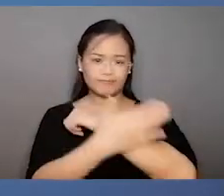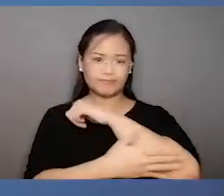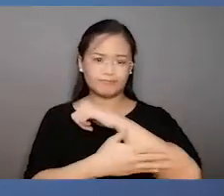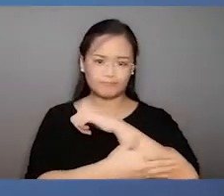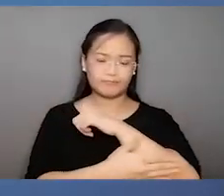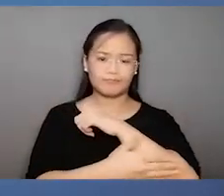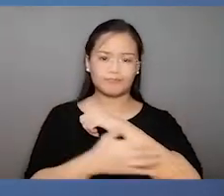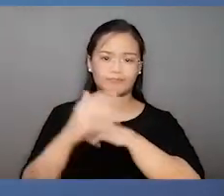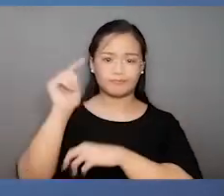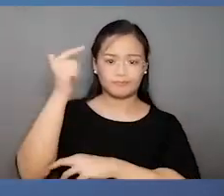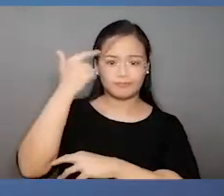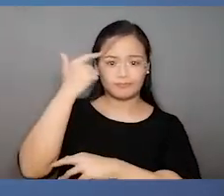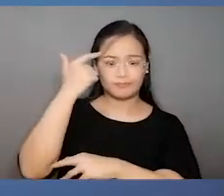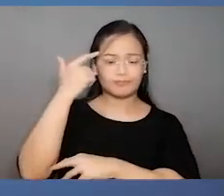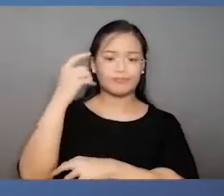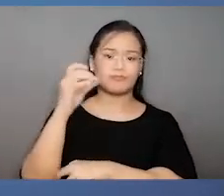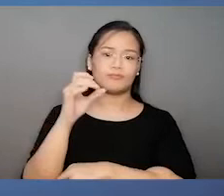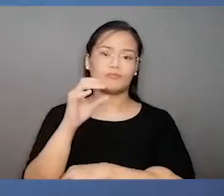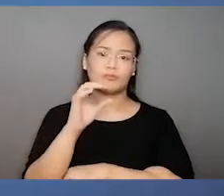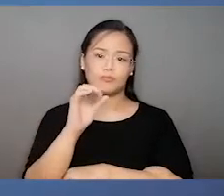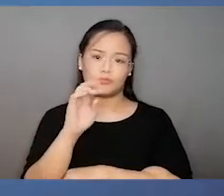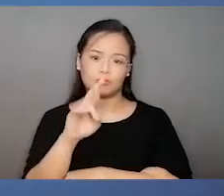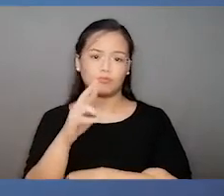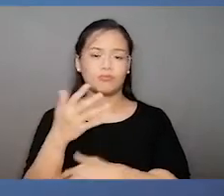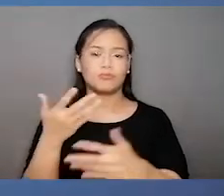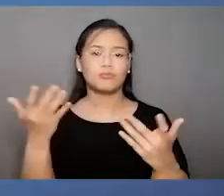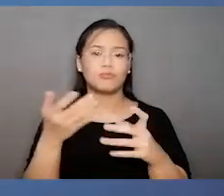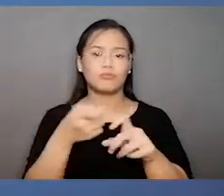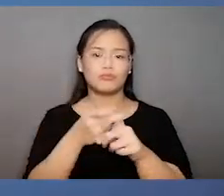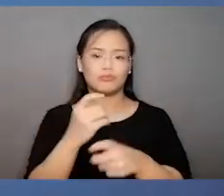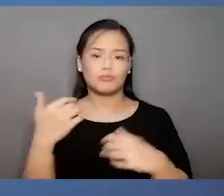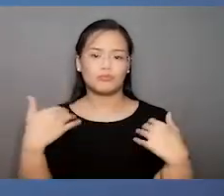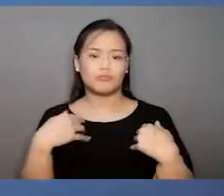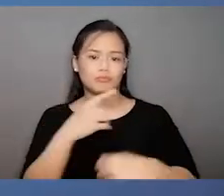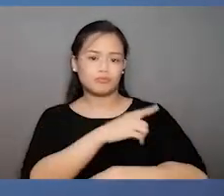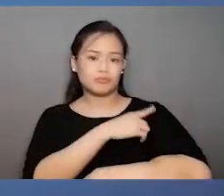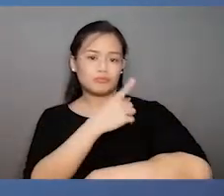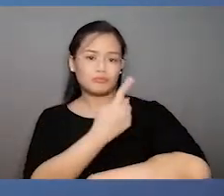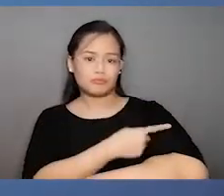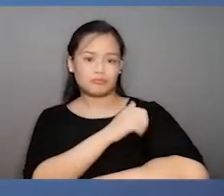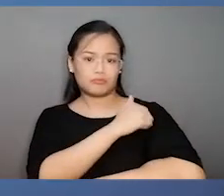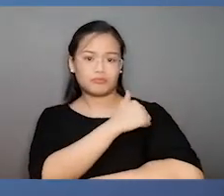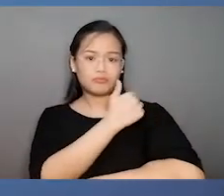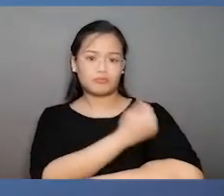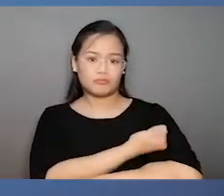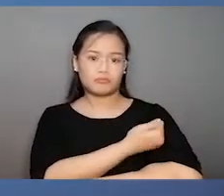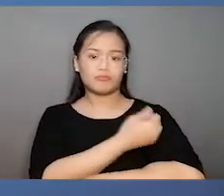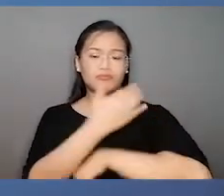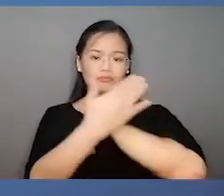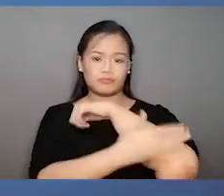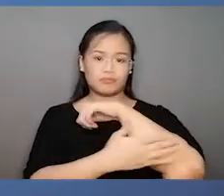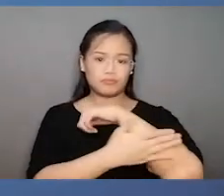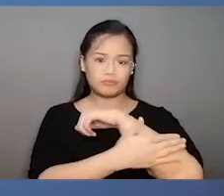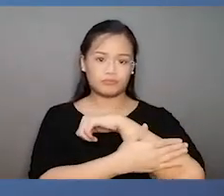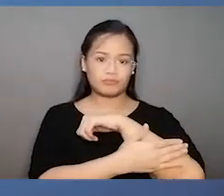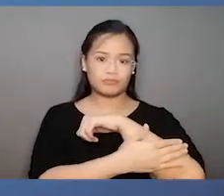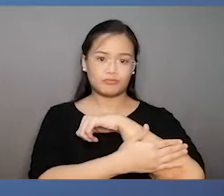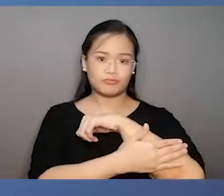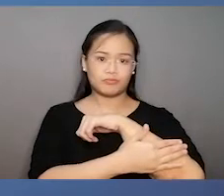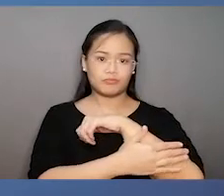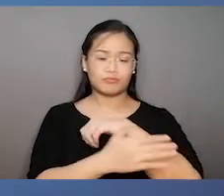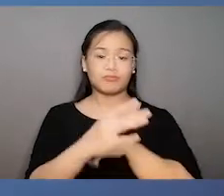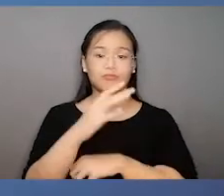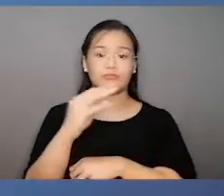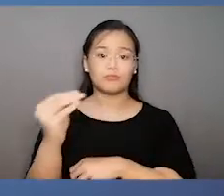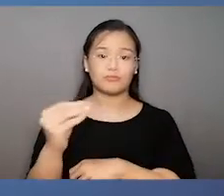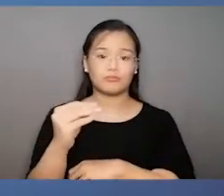with the authorization, support, or acquiescence of the state, followed by the refusal to